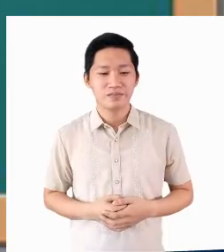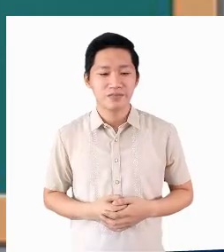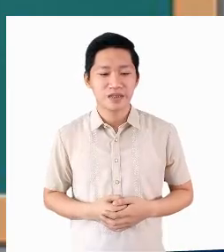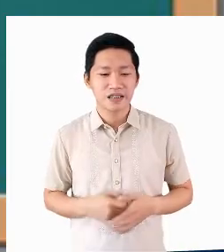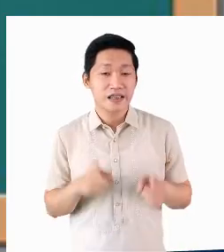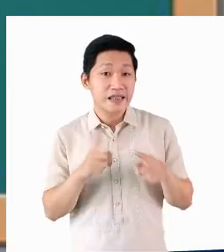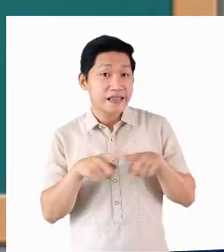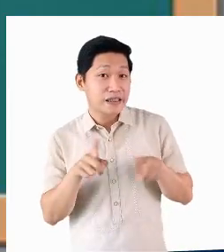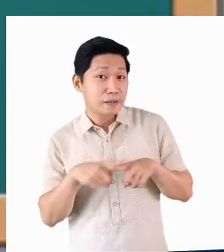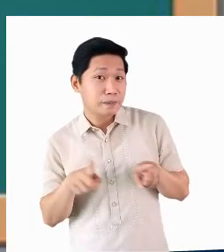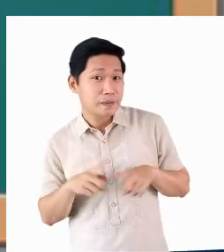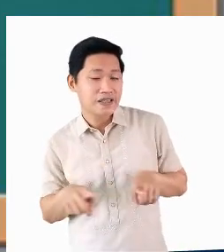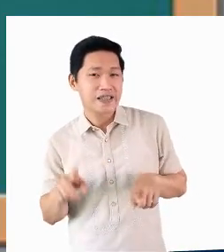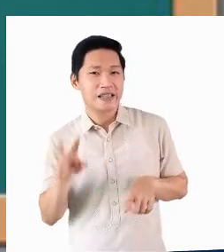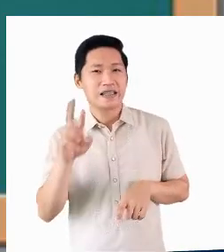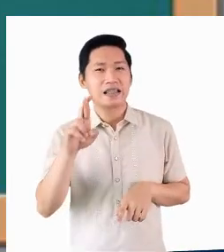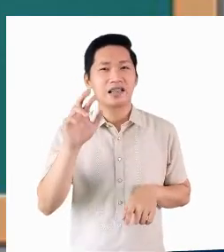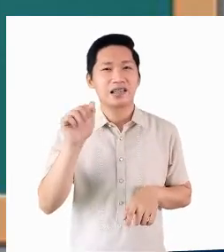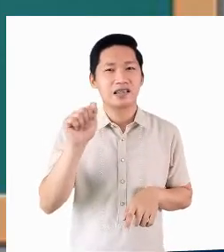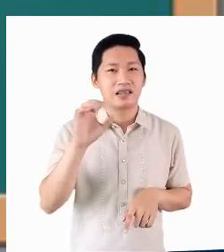different races.